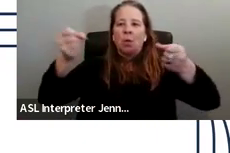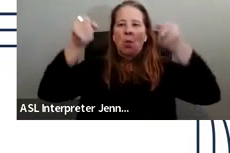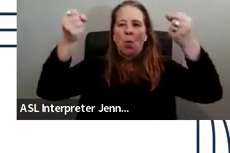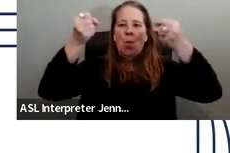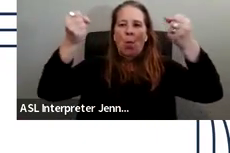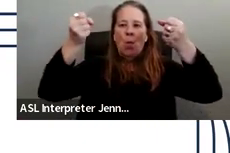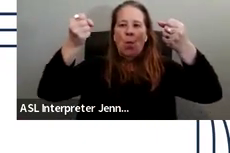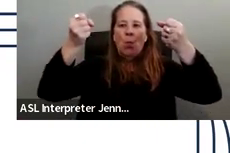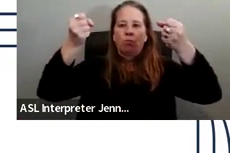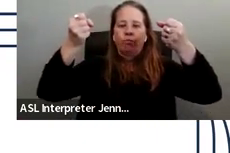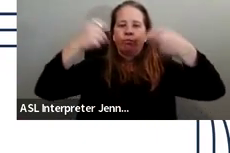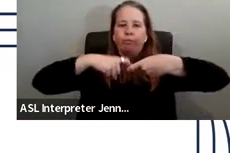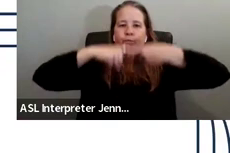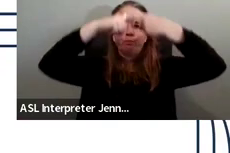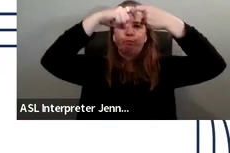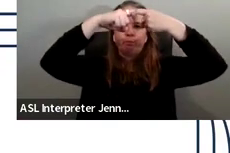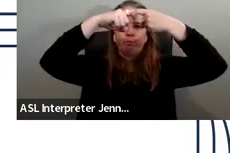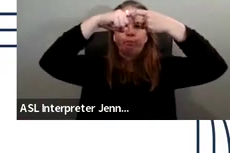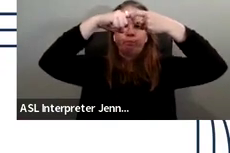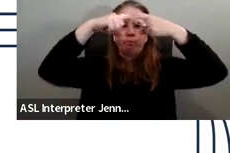moment. Okay.